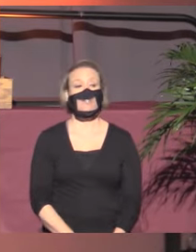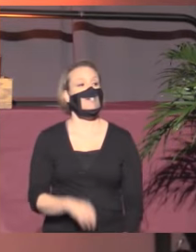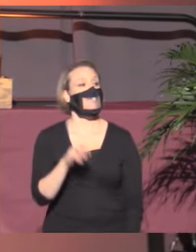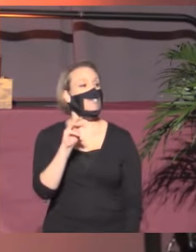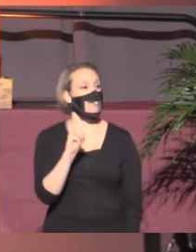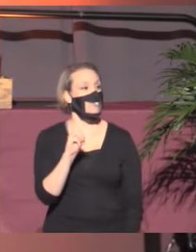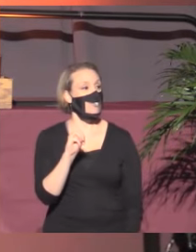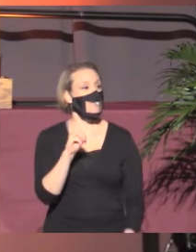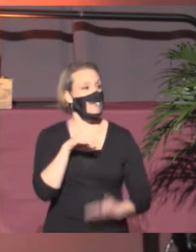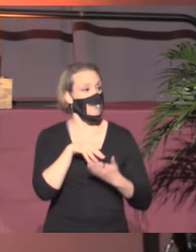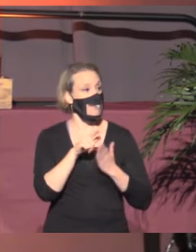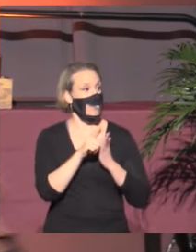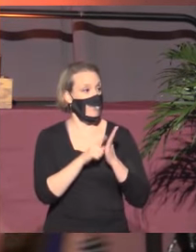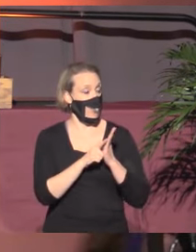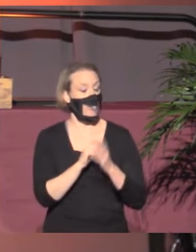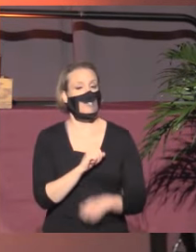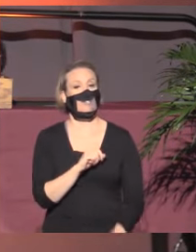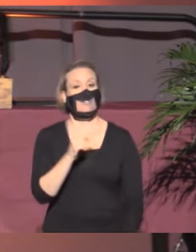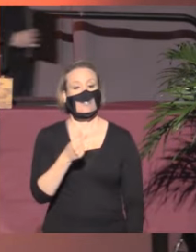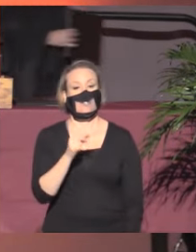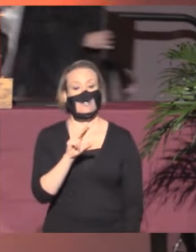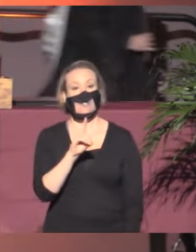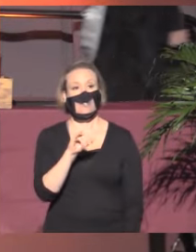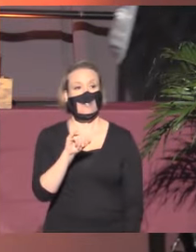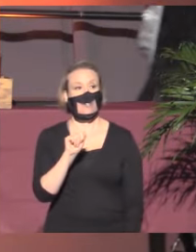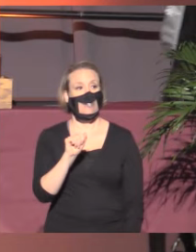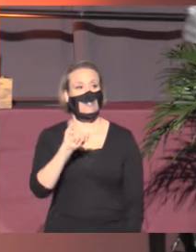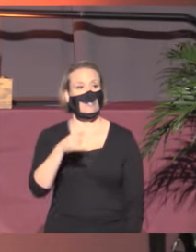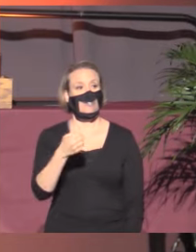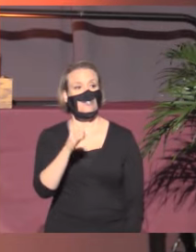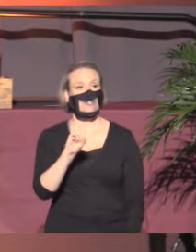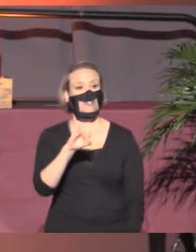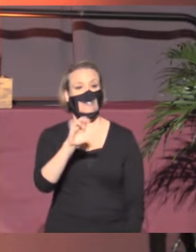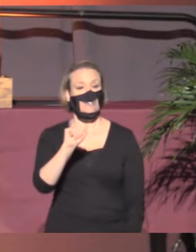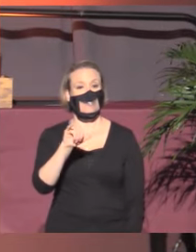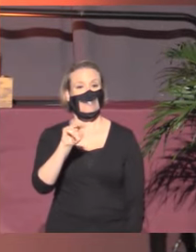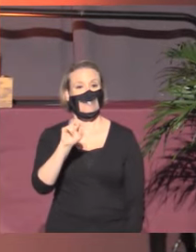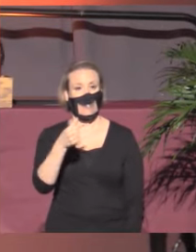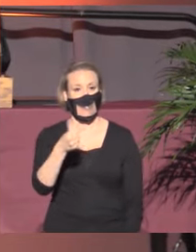Master in the Study of Law, Gaoying Jessica Yang.